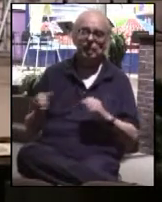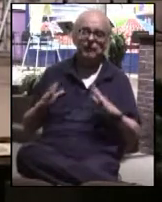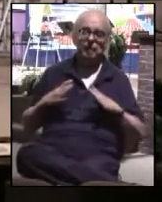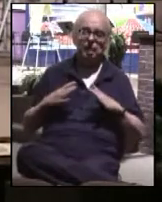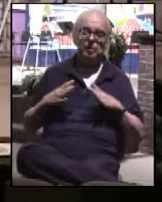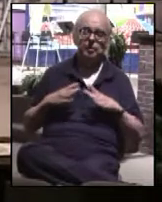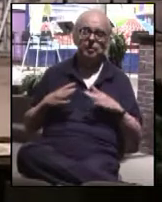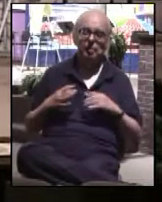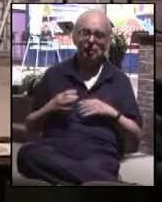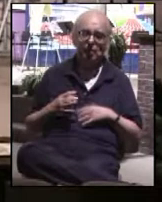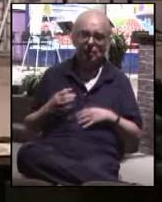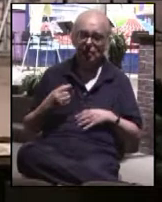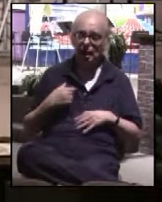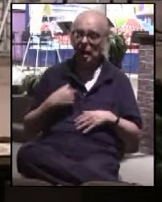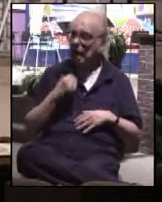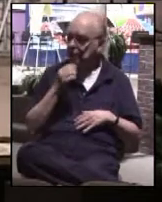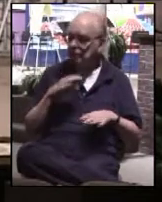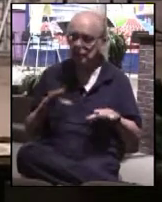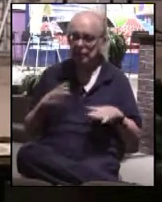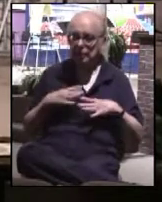i don't